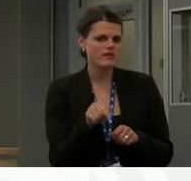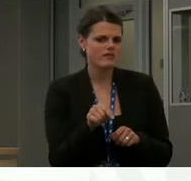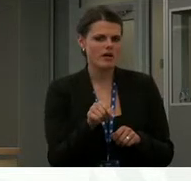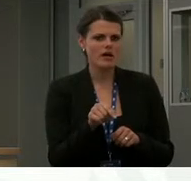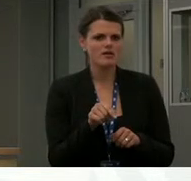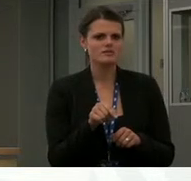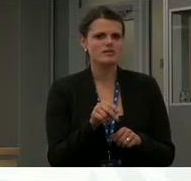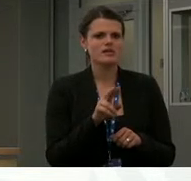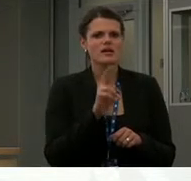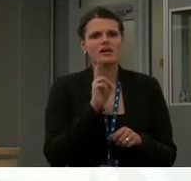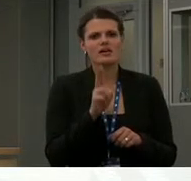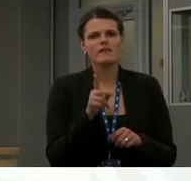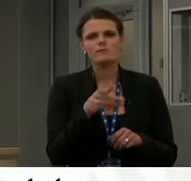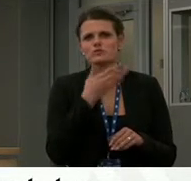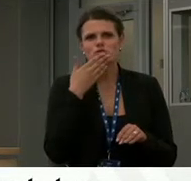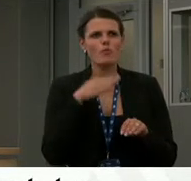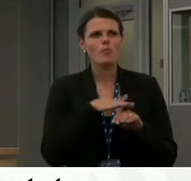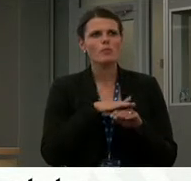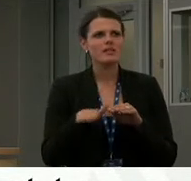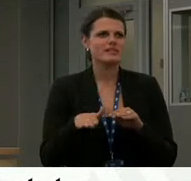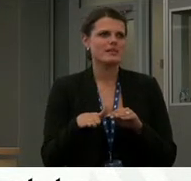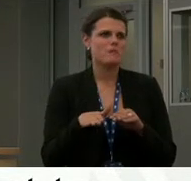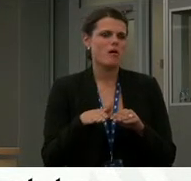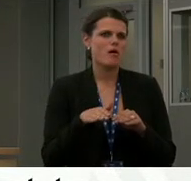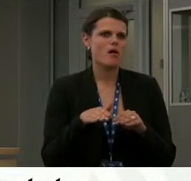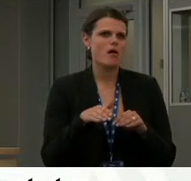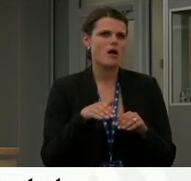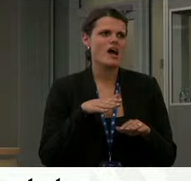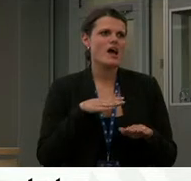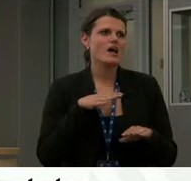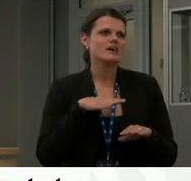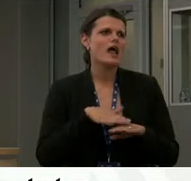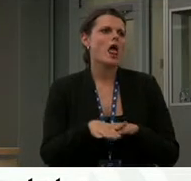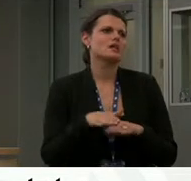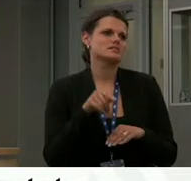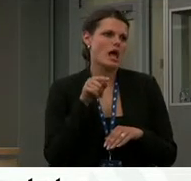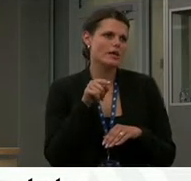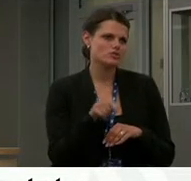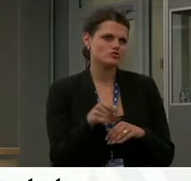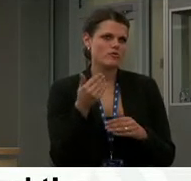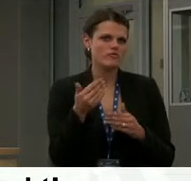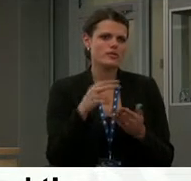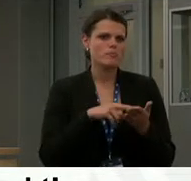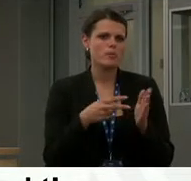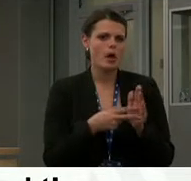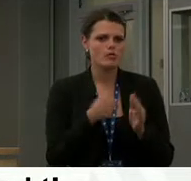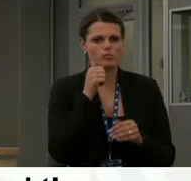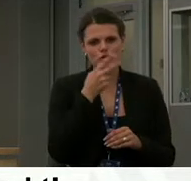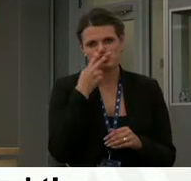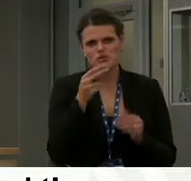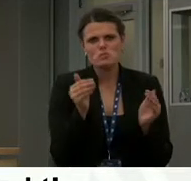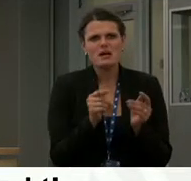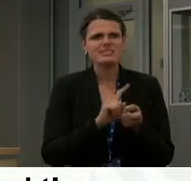nor the EU completely have internalized this shift in their way of operating. Very often I've seen